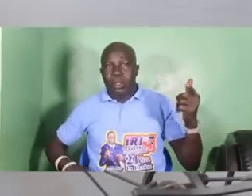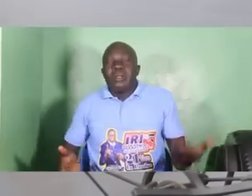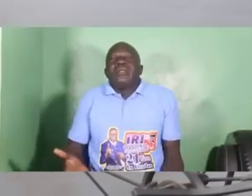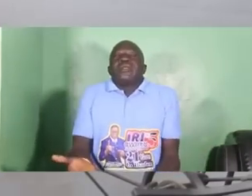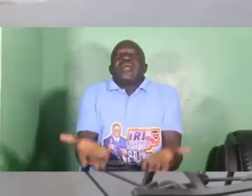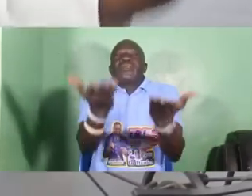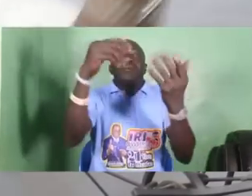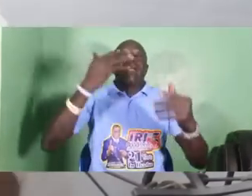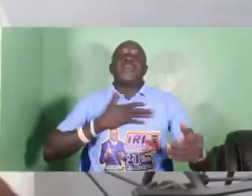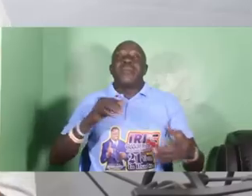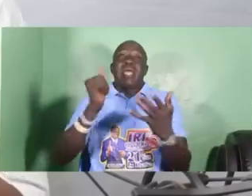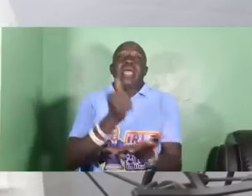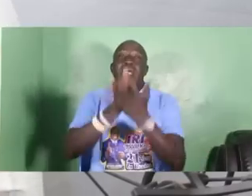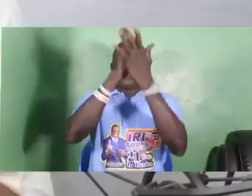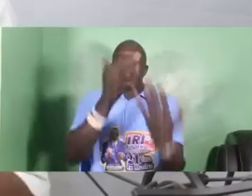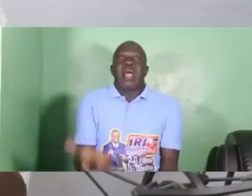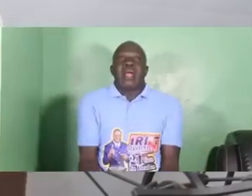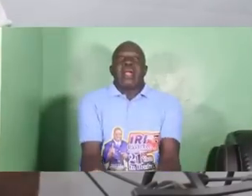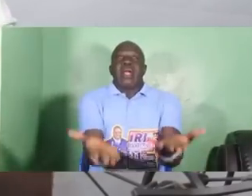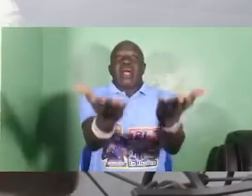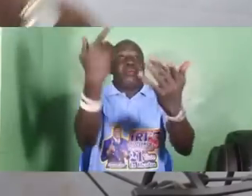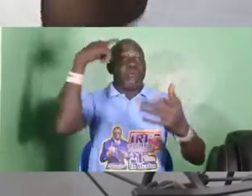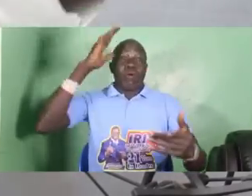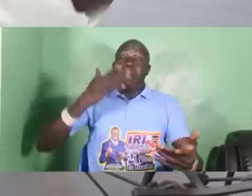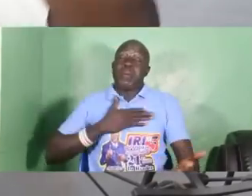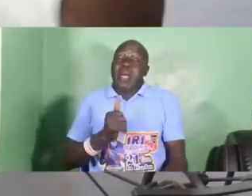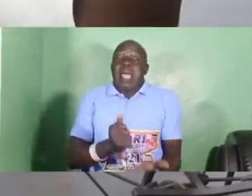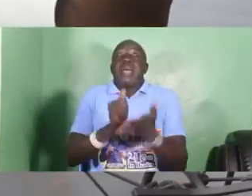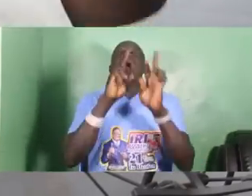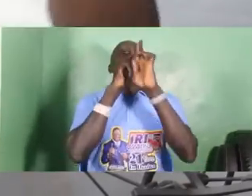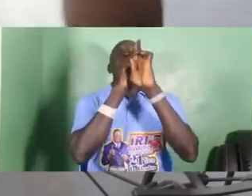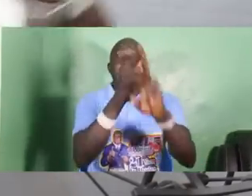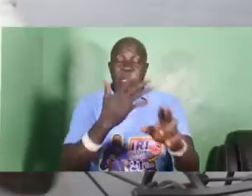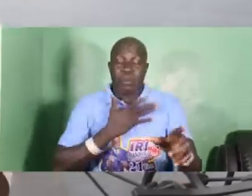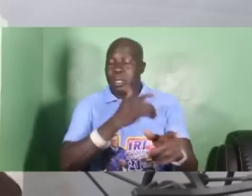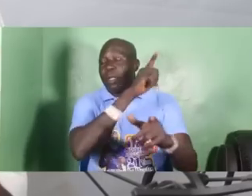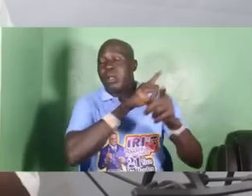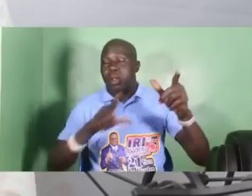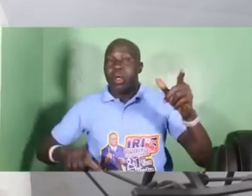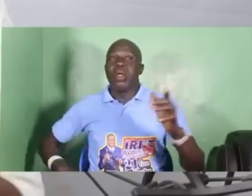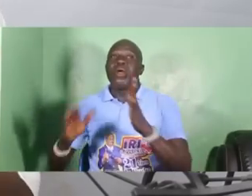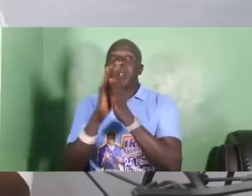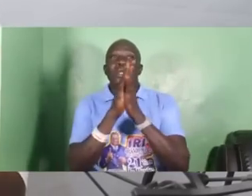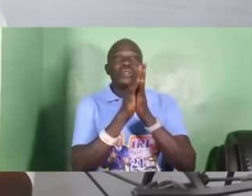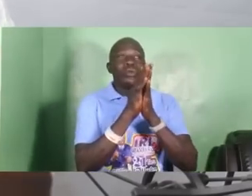dìde fún ìrànlọ́wọ́ mi. Arise for my head. Ẹ dìde fún ìrànlọ́wọ́ mi. Arise for my head. Ẹ dá mi lọ́wọ́ Oluwa. Answer me Lord. Oya. Wa.